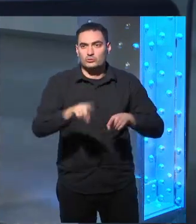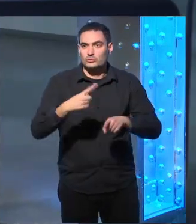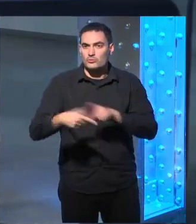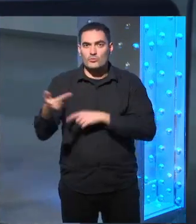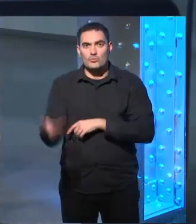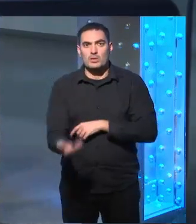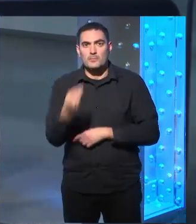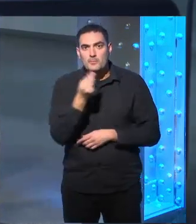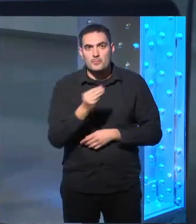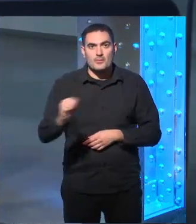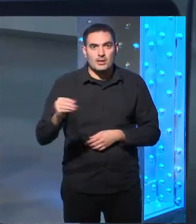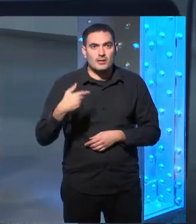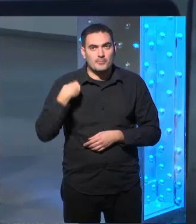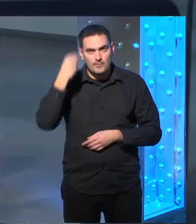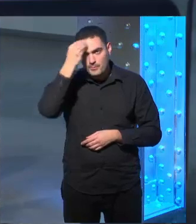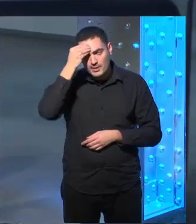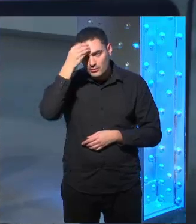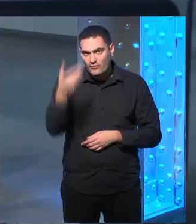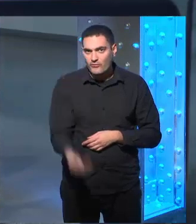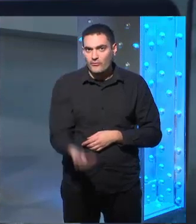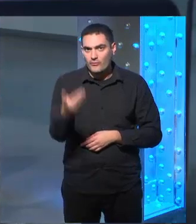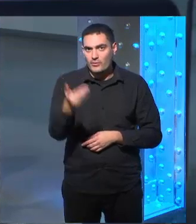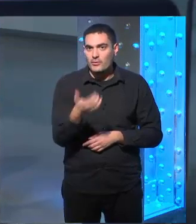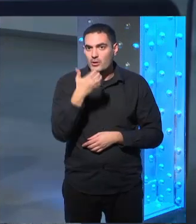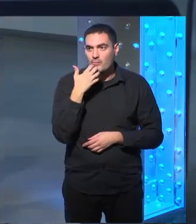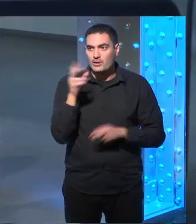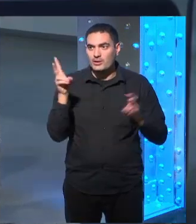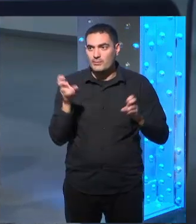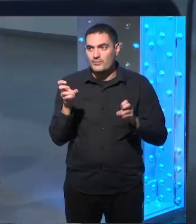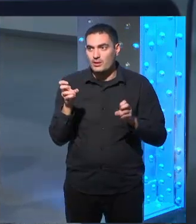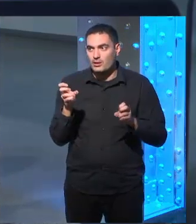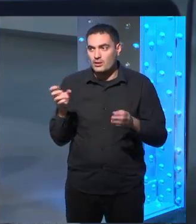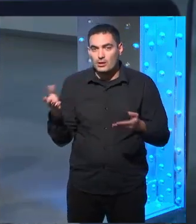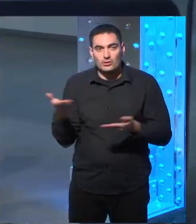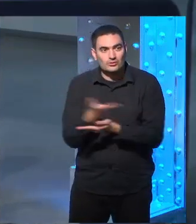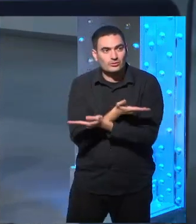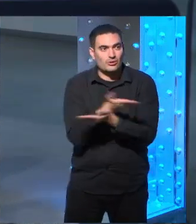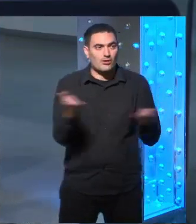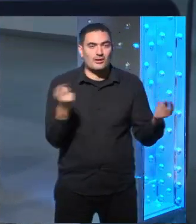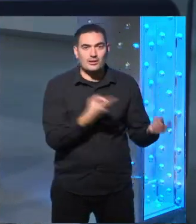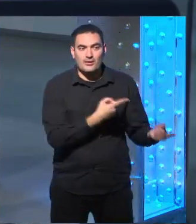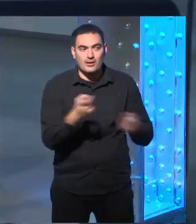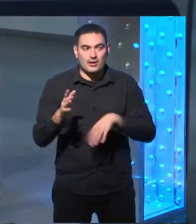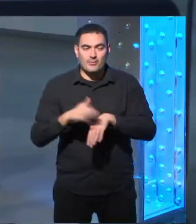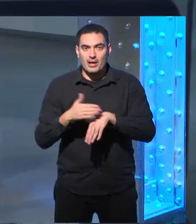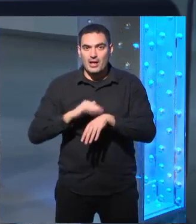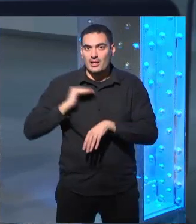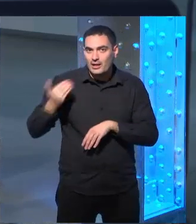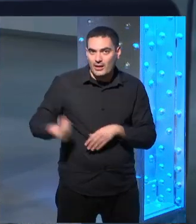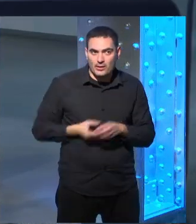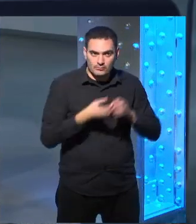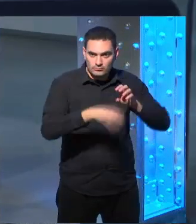but there are a couple of levers that are also key, and I would like to mention them now. One of them is the need that we have